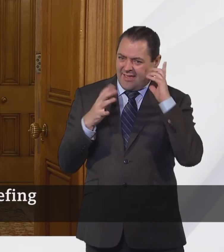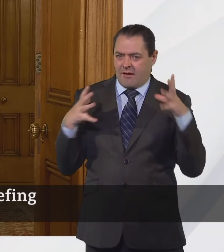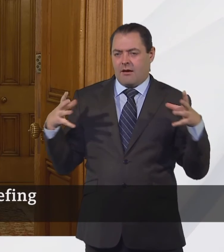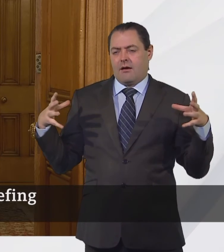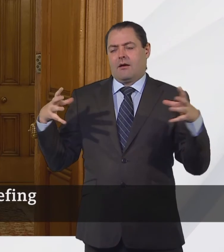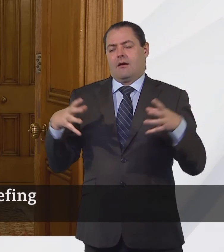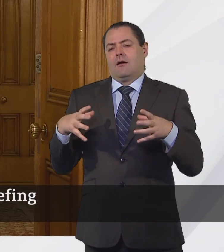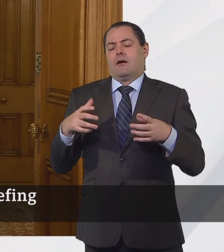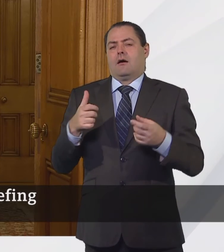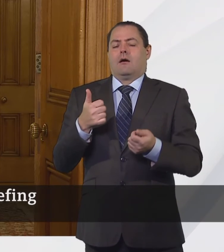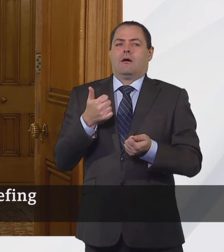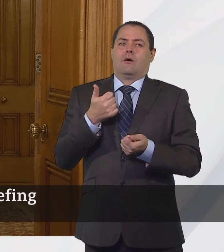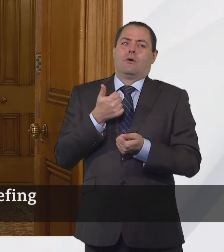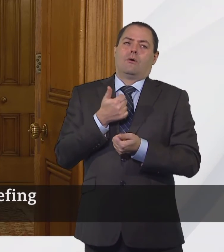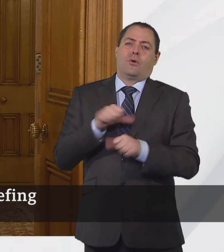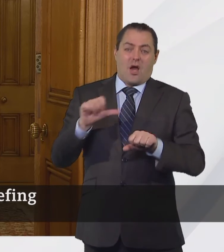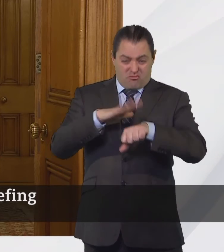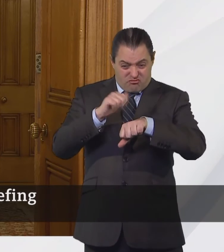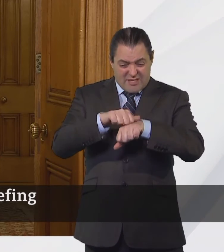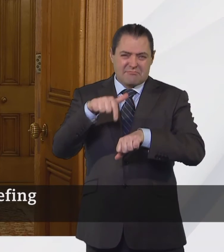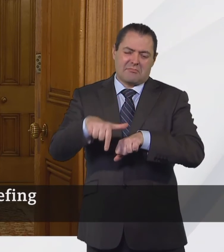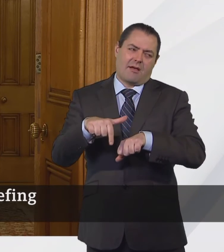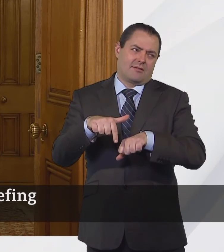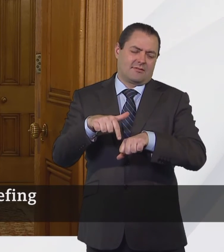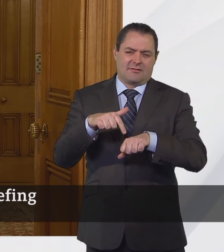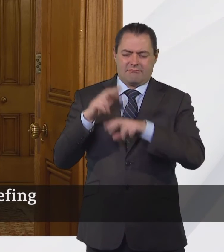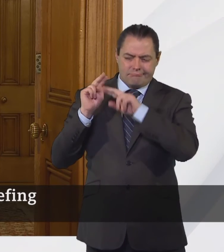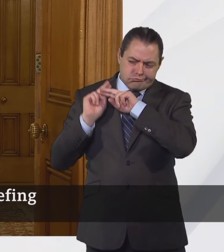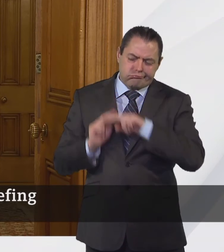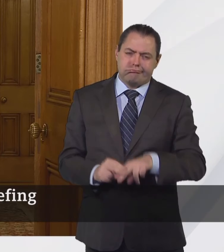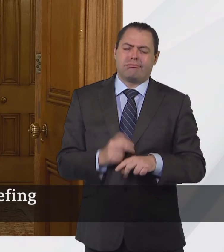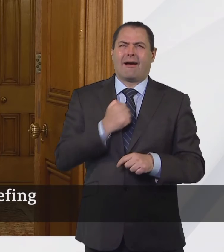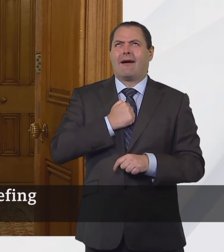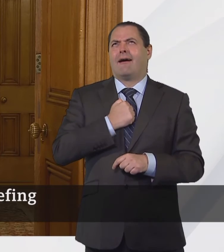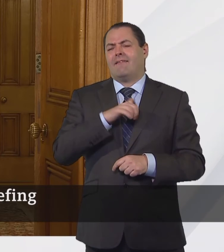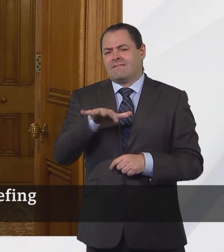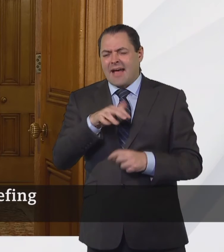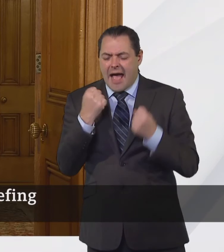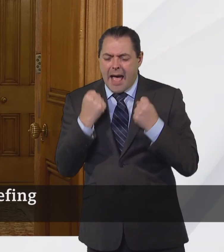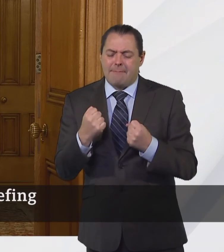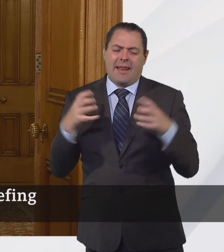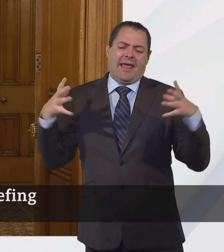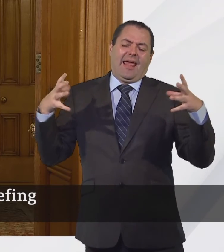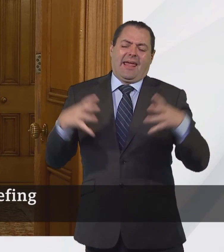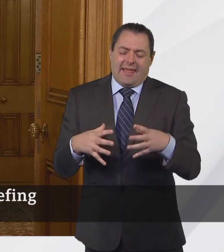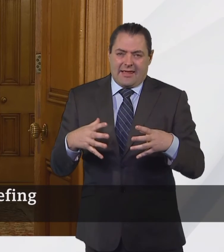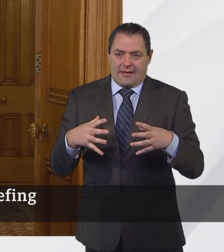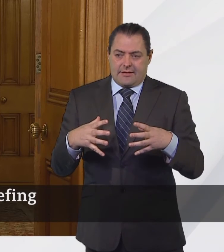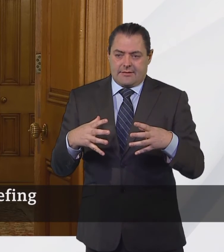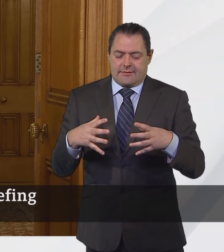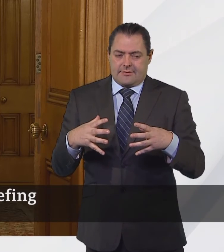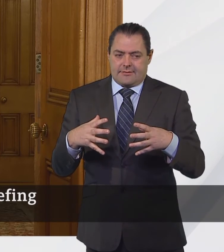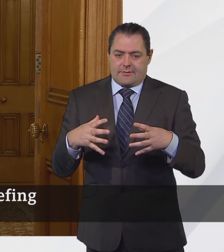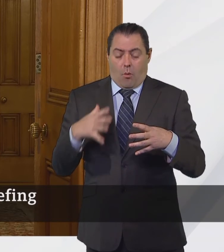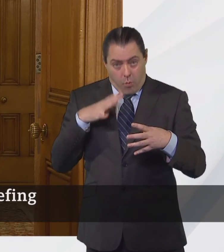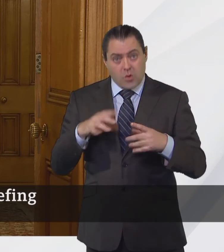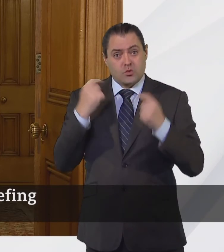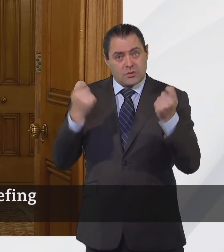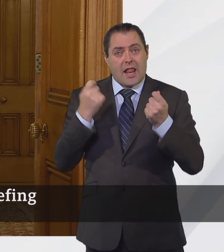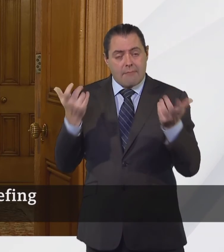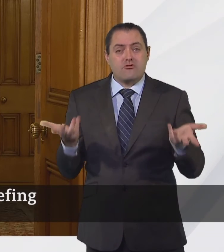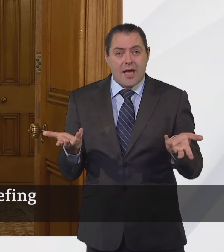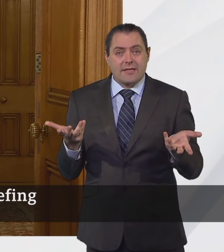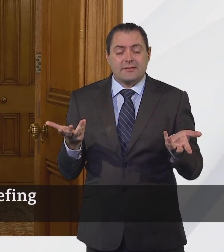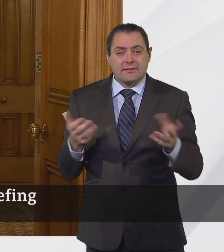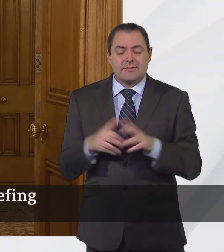most important family holidays, the most important family holiday of the year, and which they're